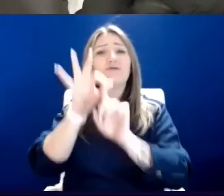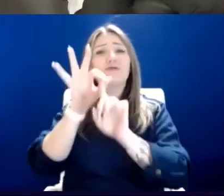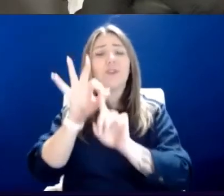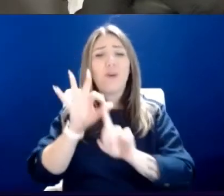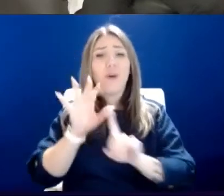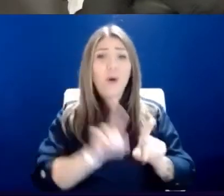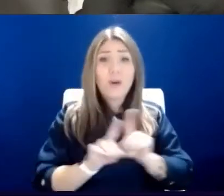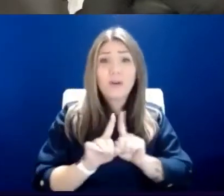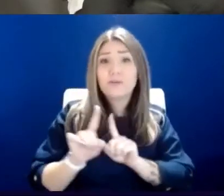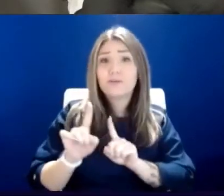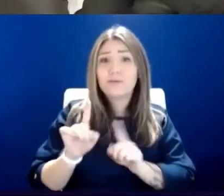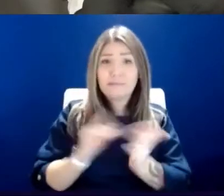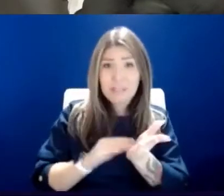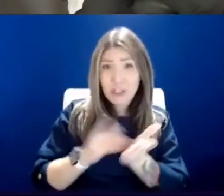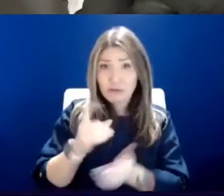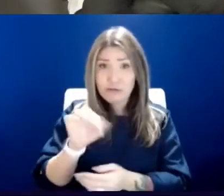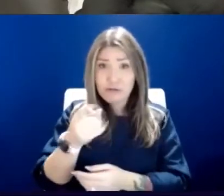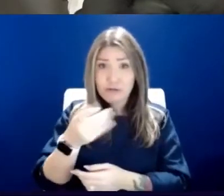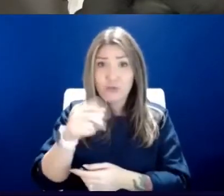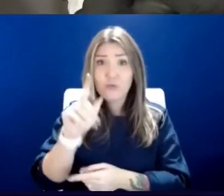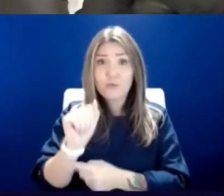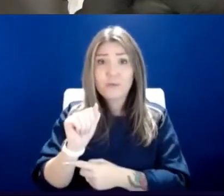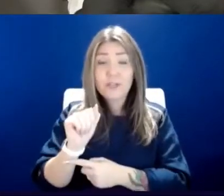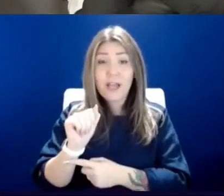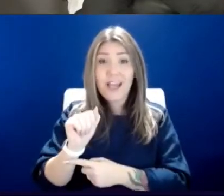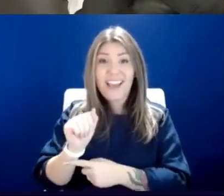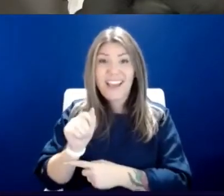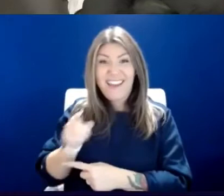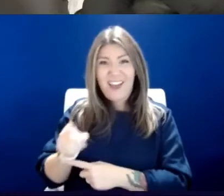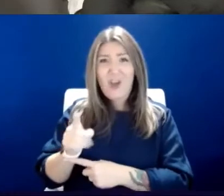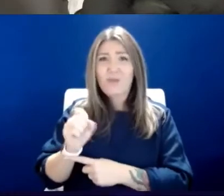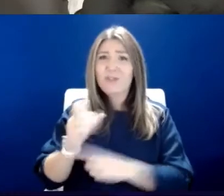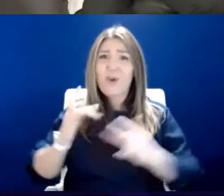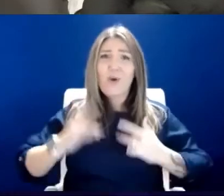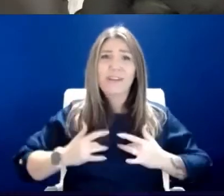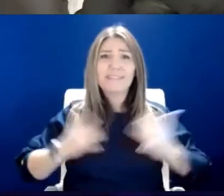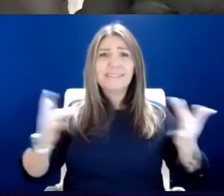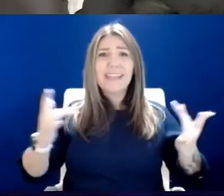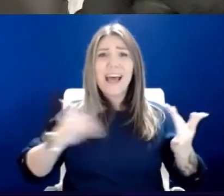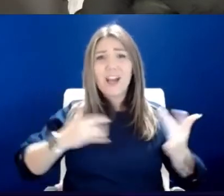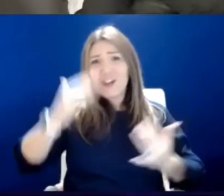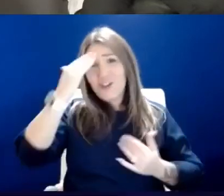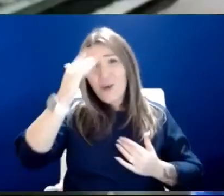all, Gary Jr. was so excited to learn that you were going to live.